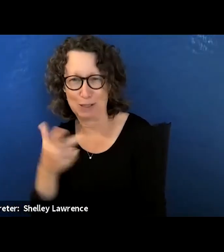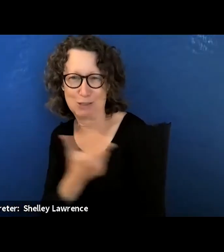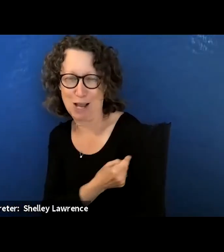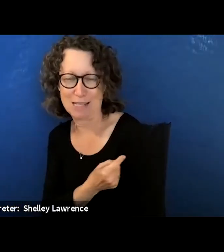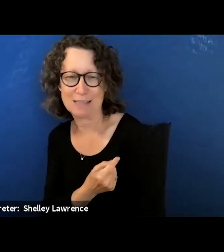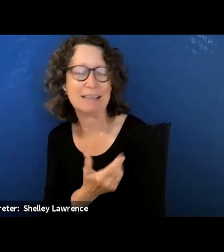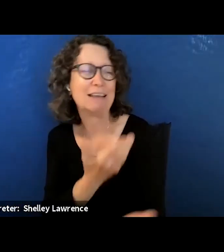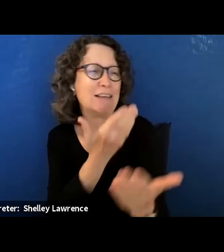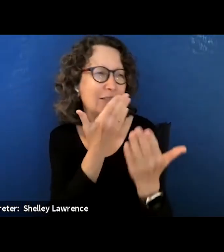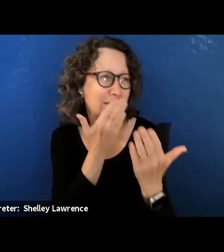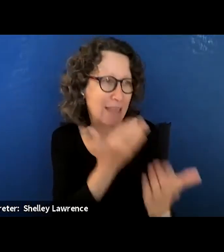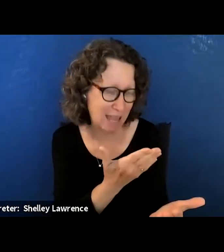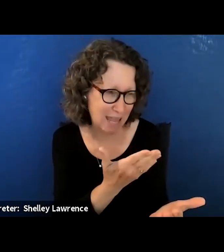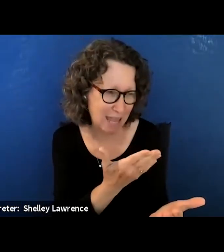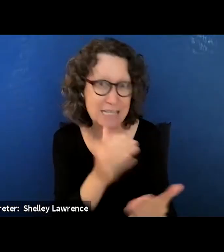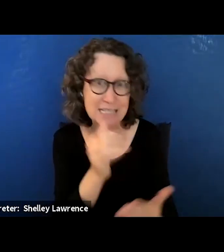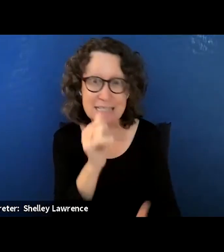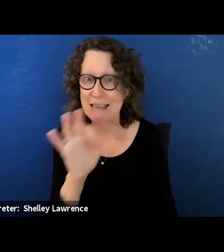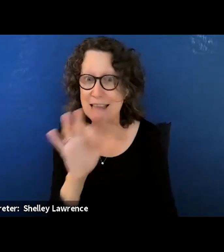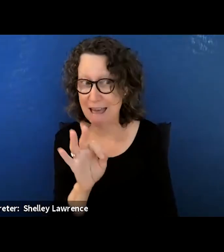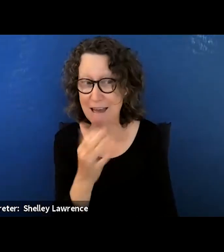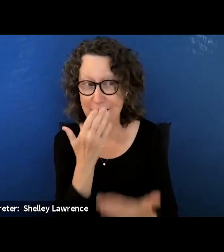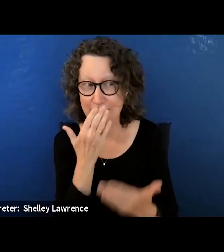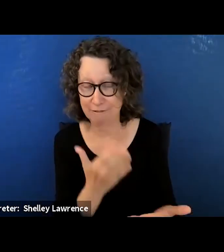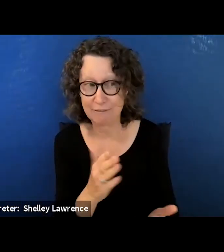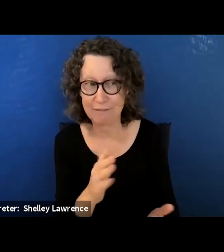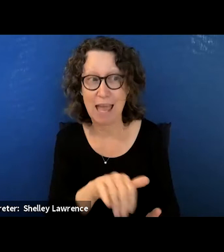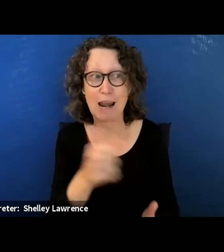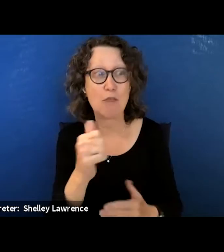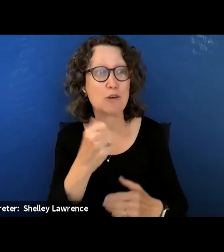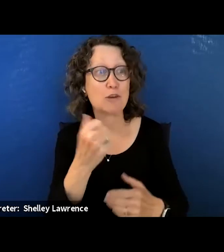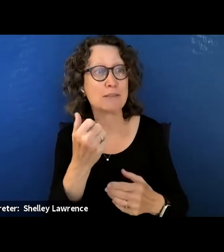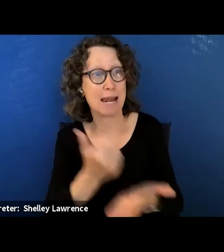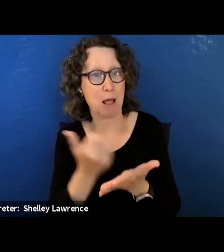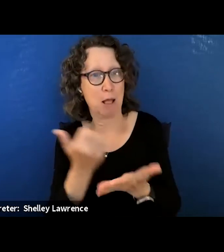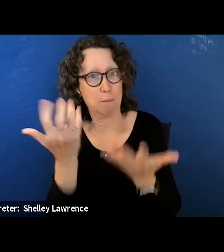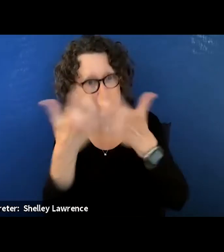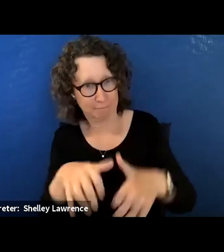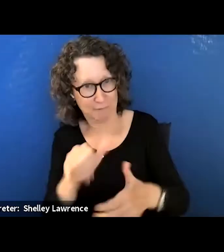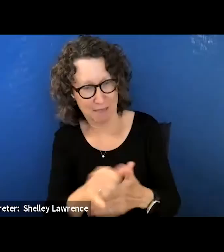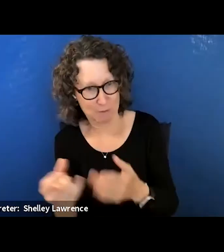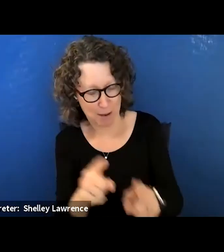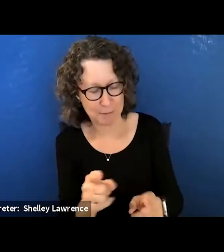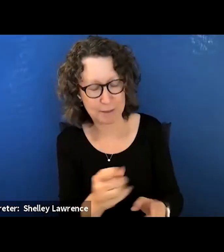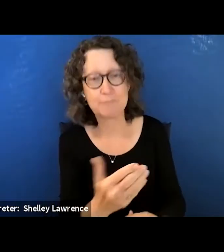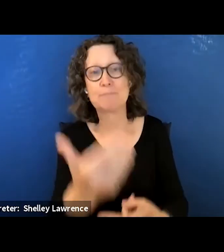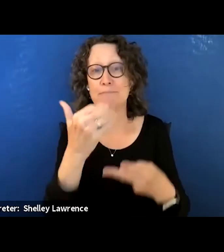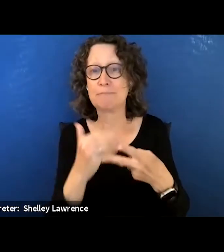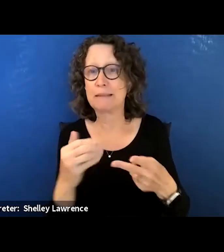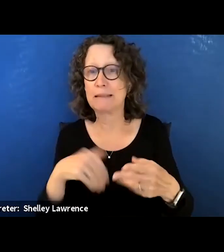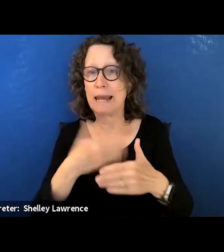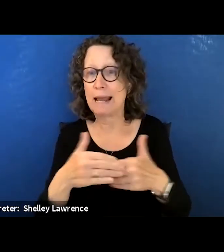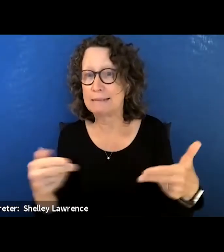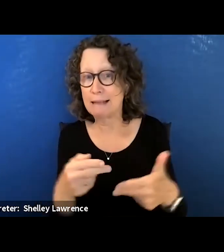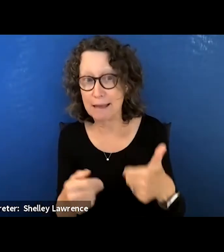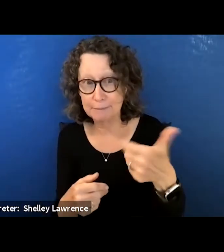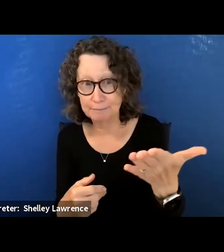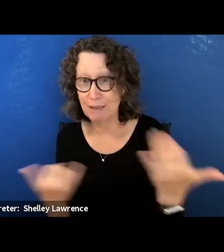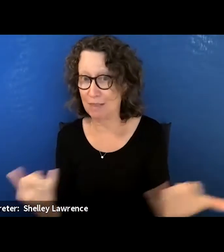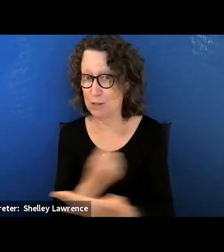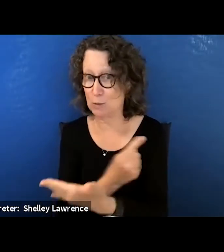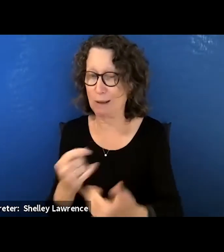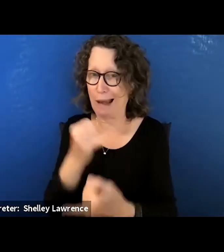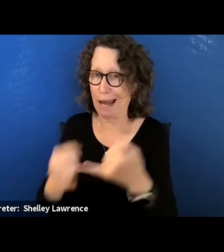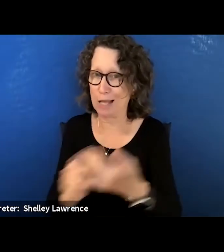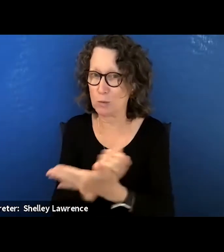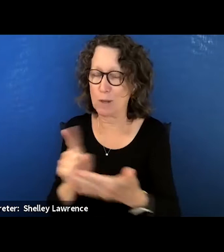And I want to thank the staff and others that made it possible. Next slide. This week is the last week